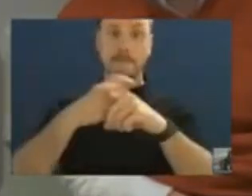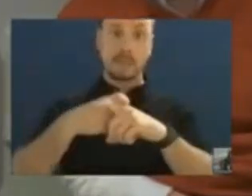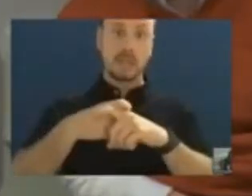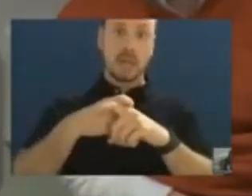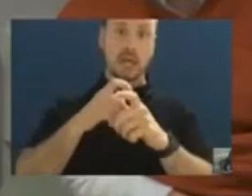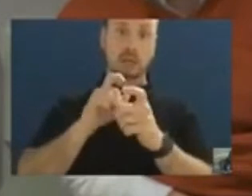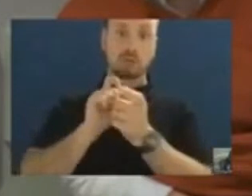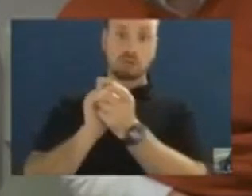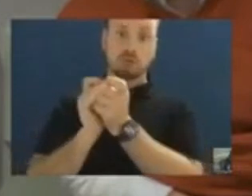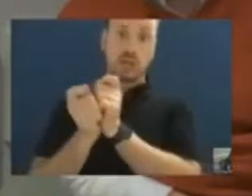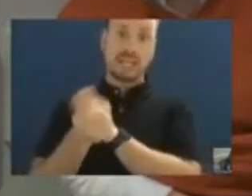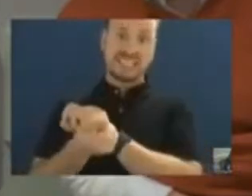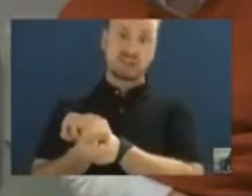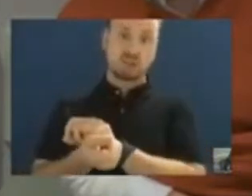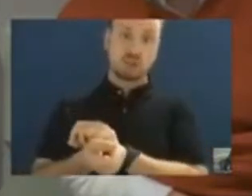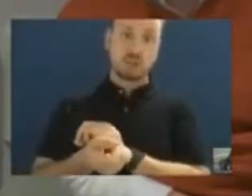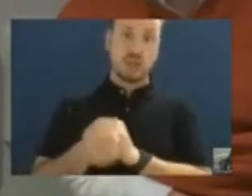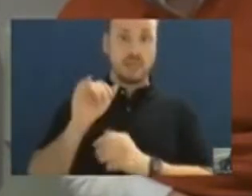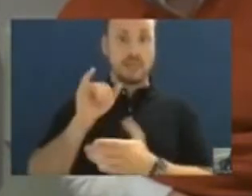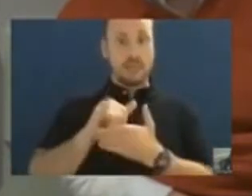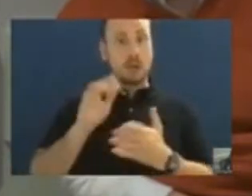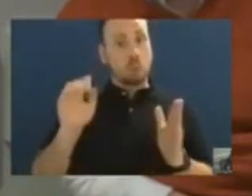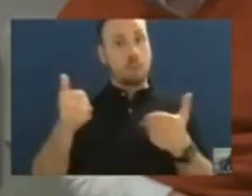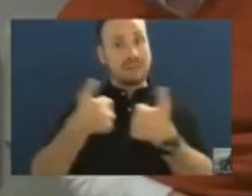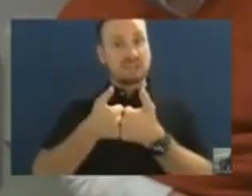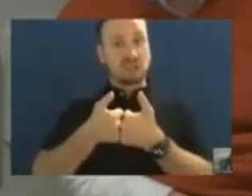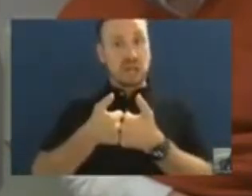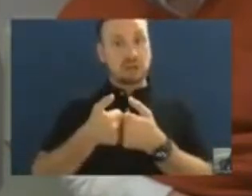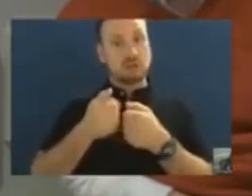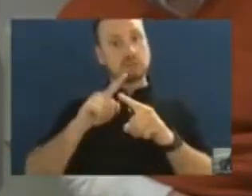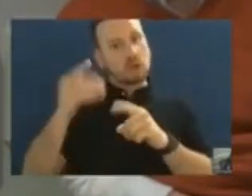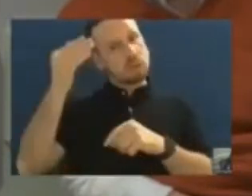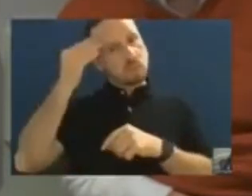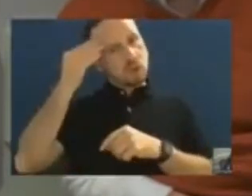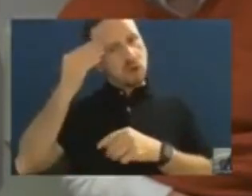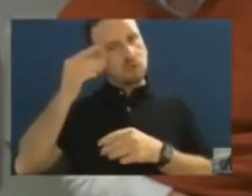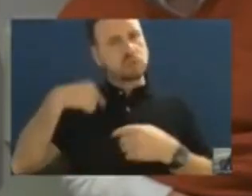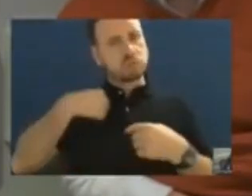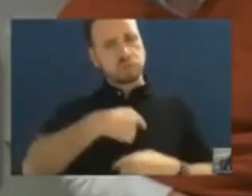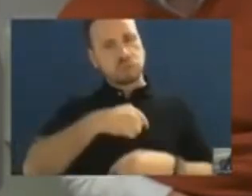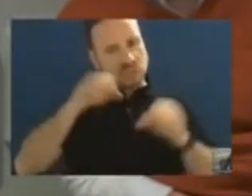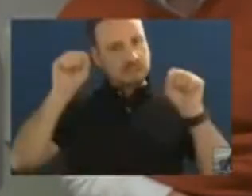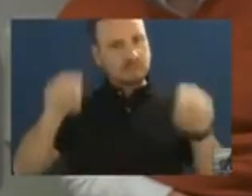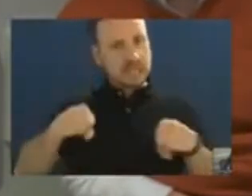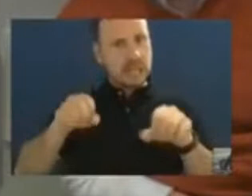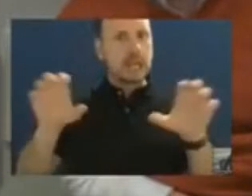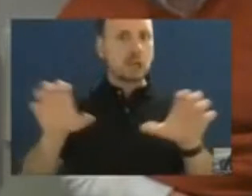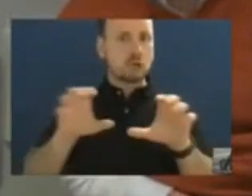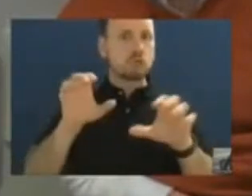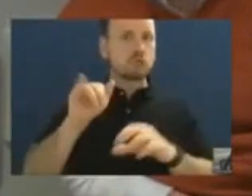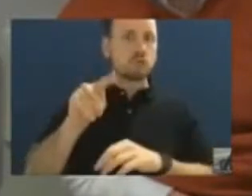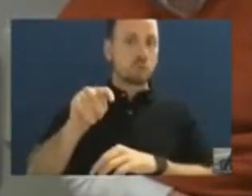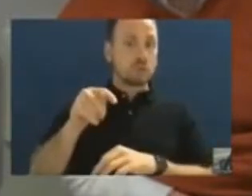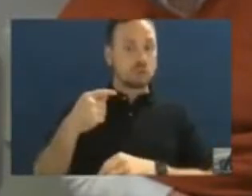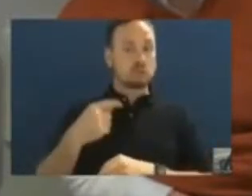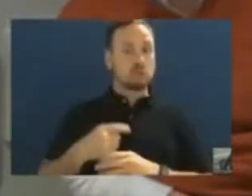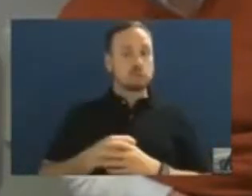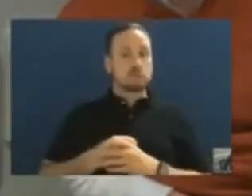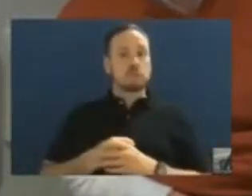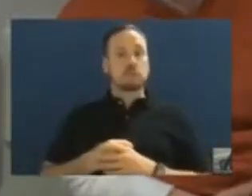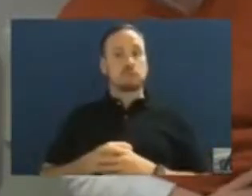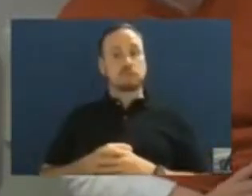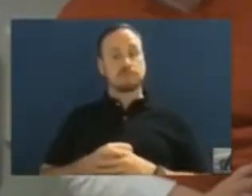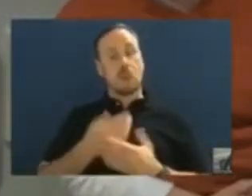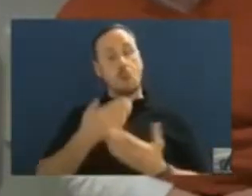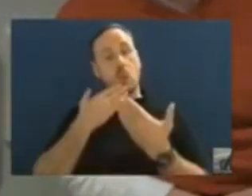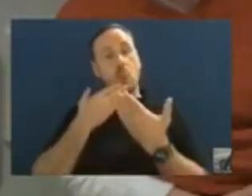transition that is going to be challenging, but I know we can do it and have done it, but I think this is the work. So thank you